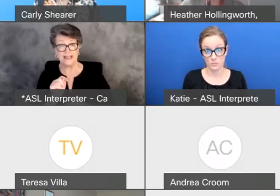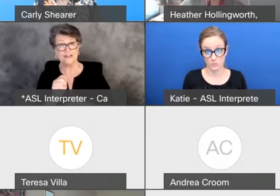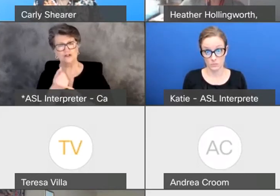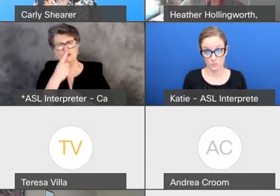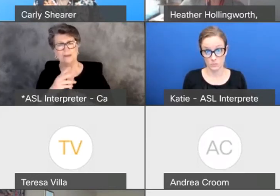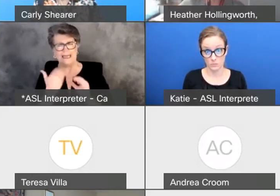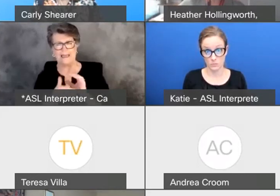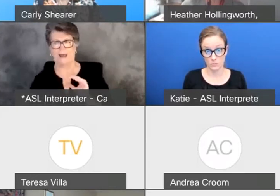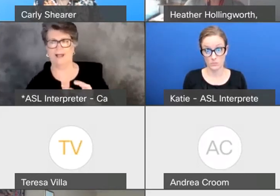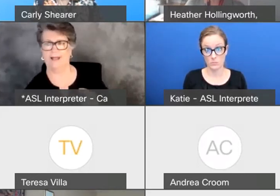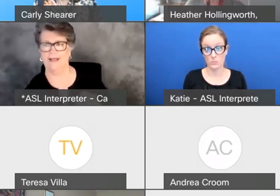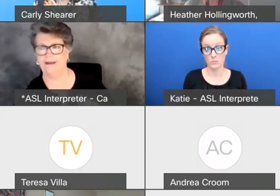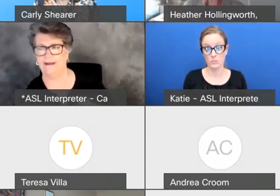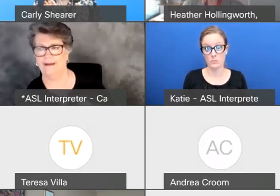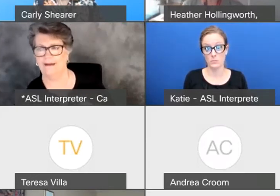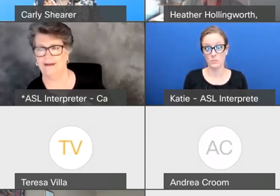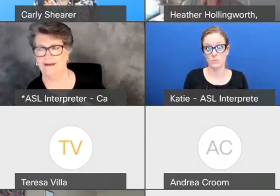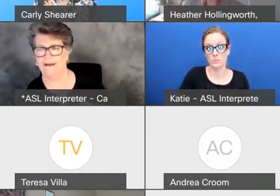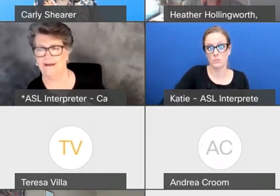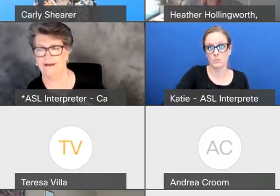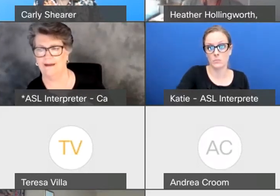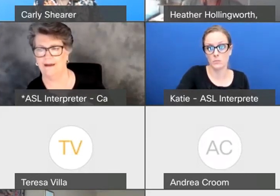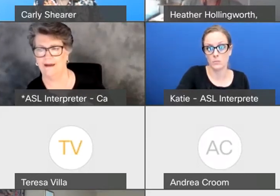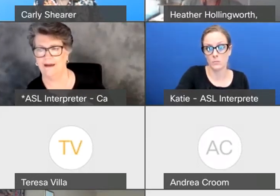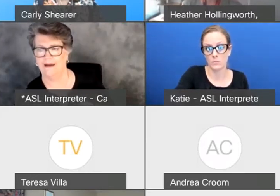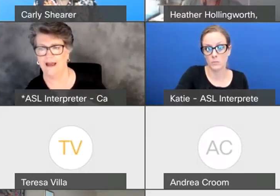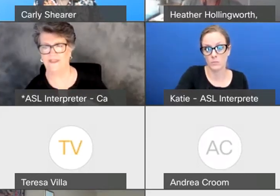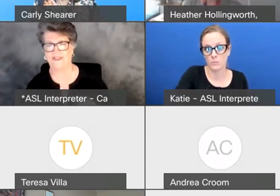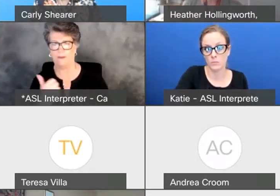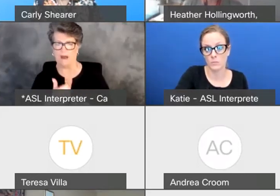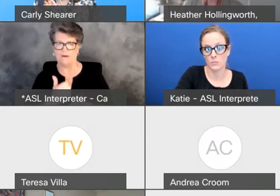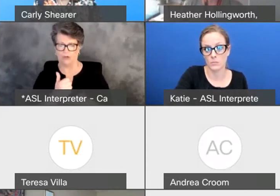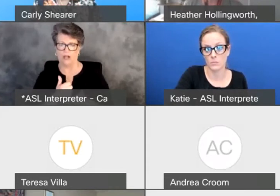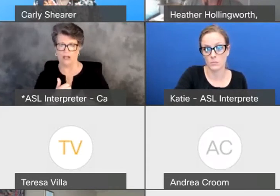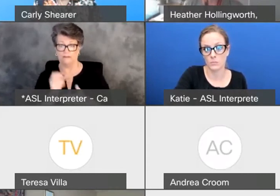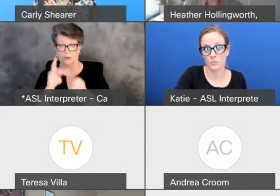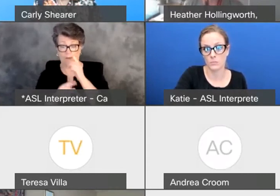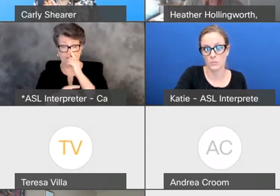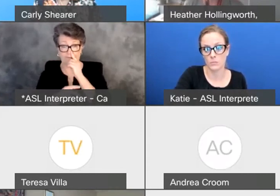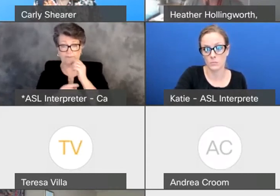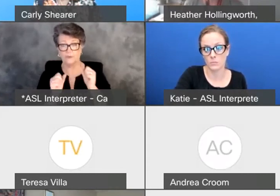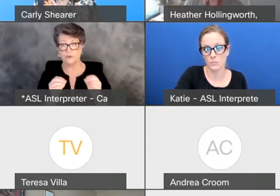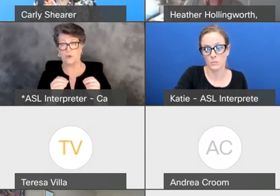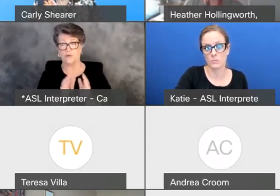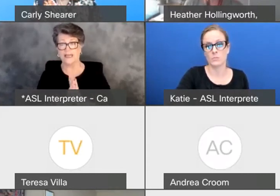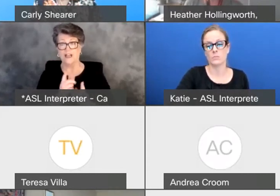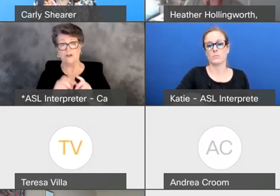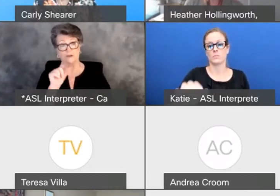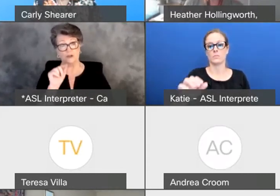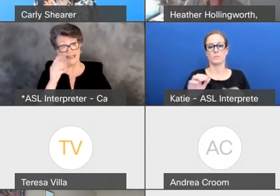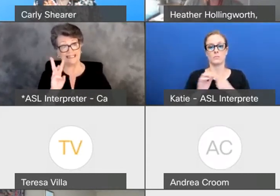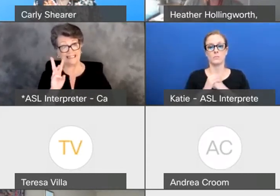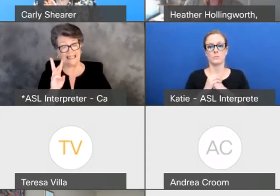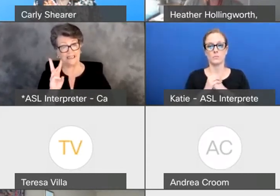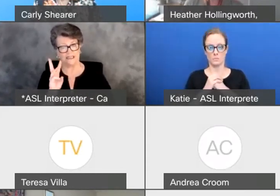email, I think that would be helpful. So it's from 2016, it's been